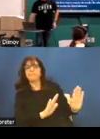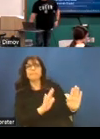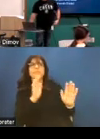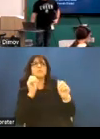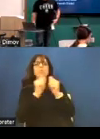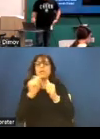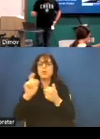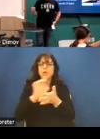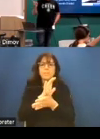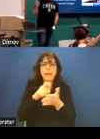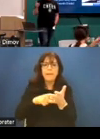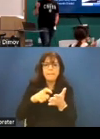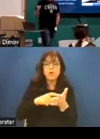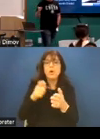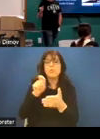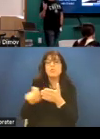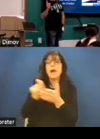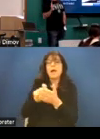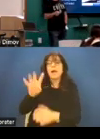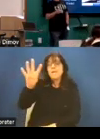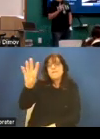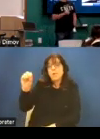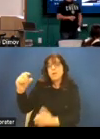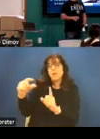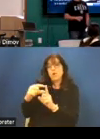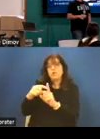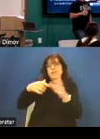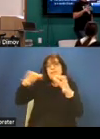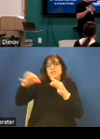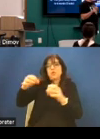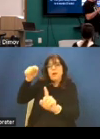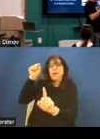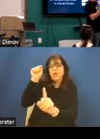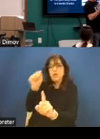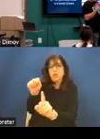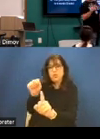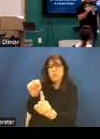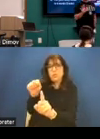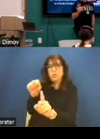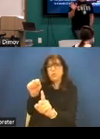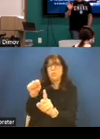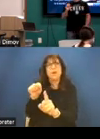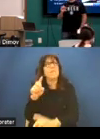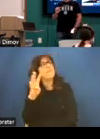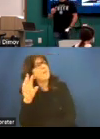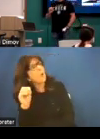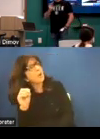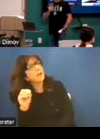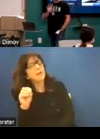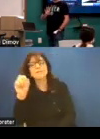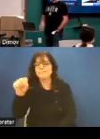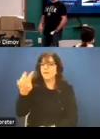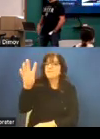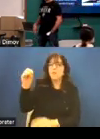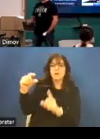this. Write 40 words that describe you, and I'm only going to give you a couple minutes because we're at